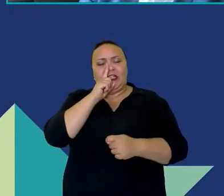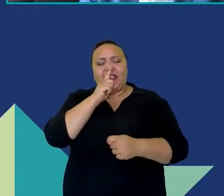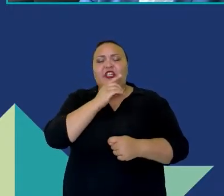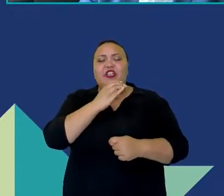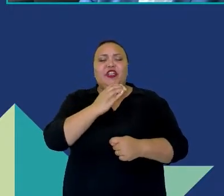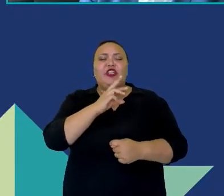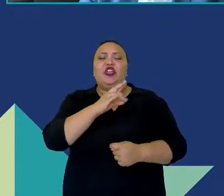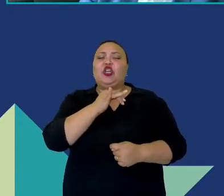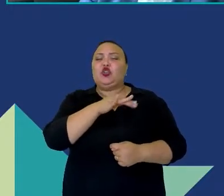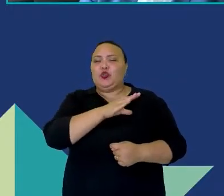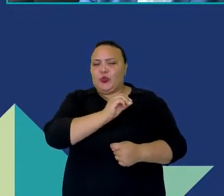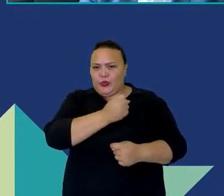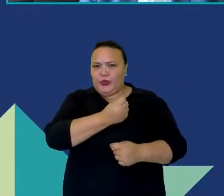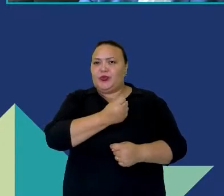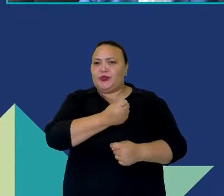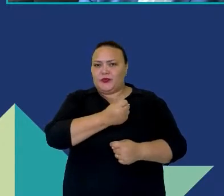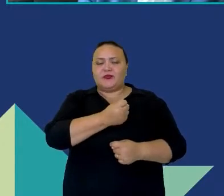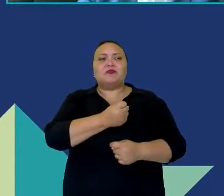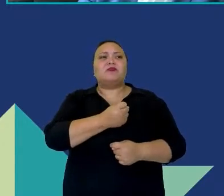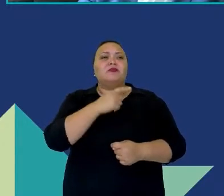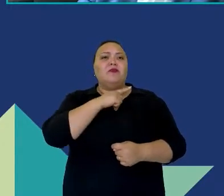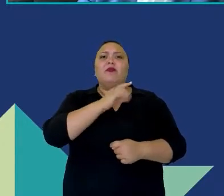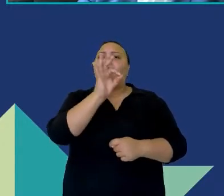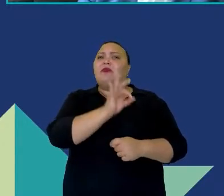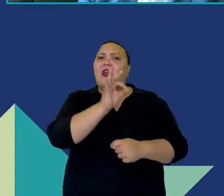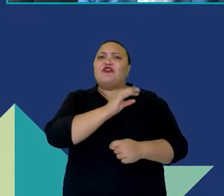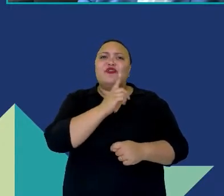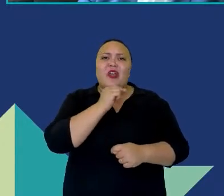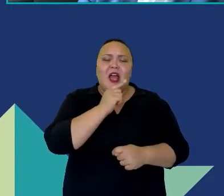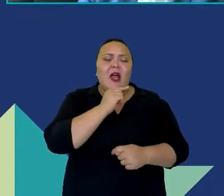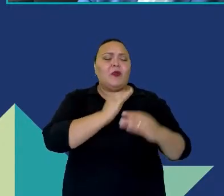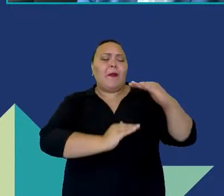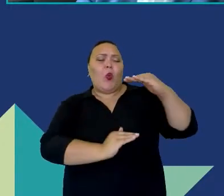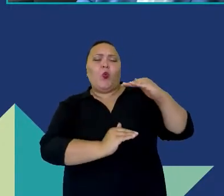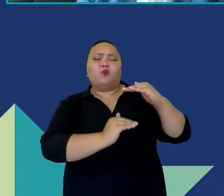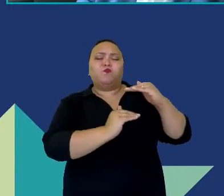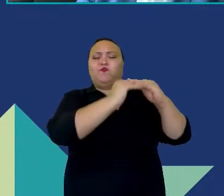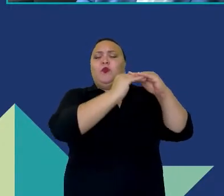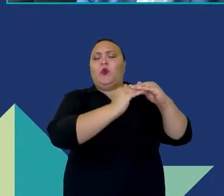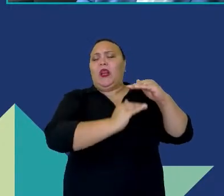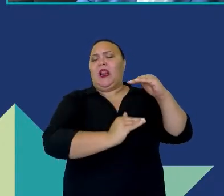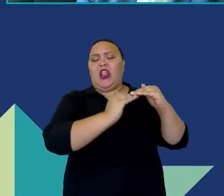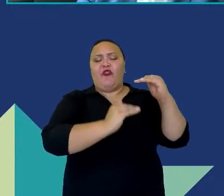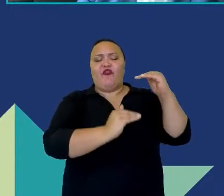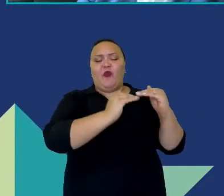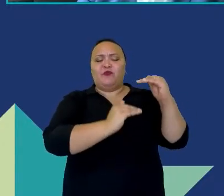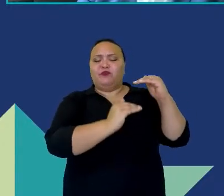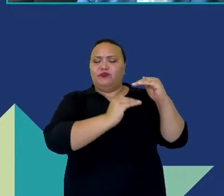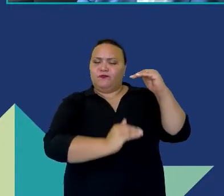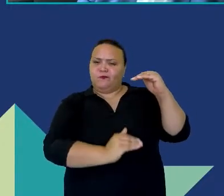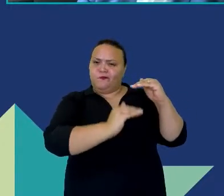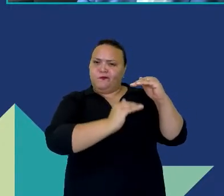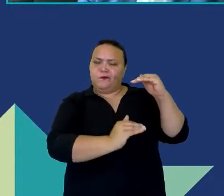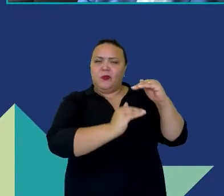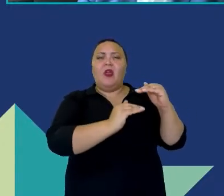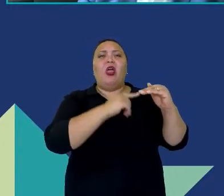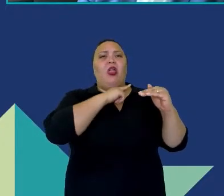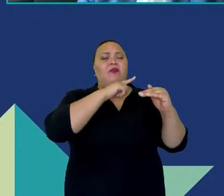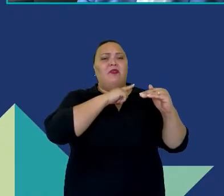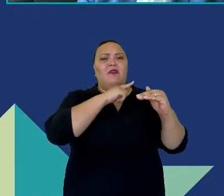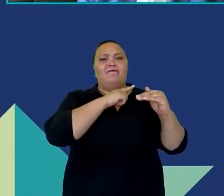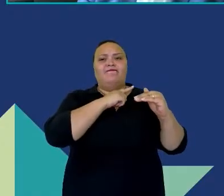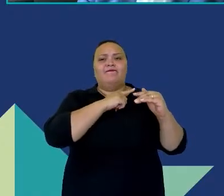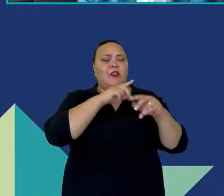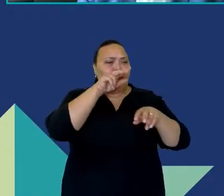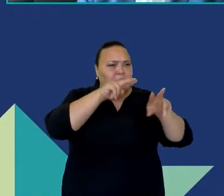and compaction levels and so on. So a good way to actually have everything at hand, including